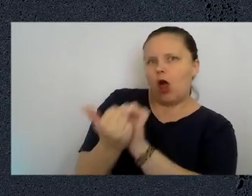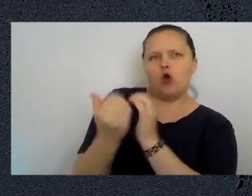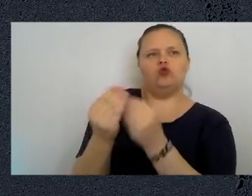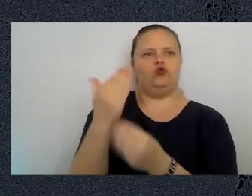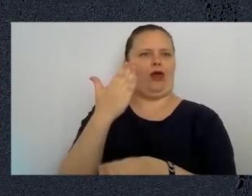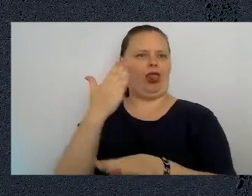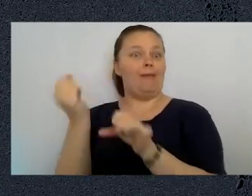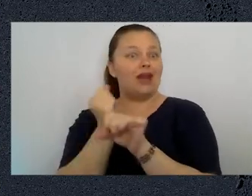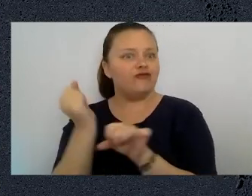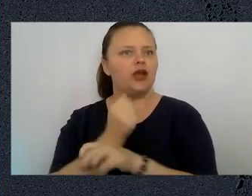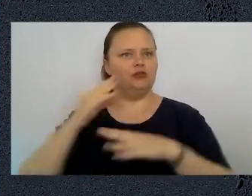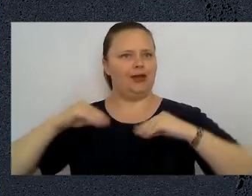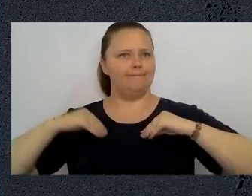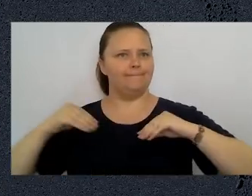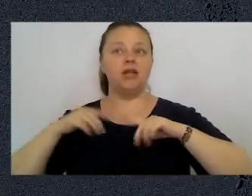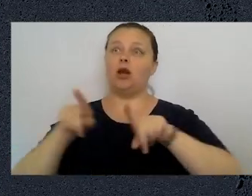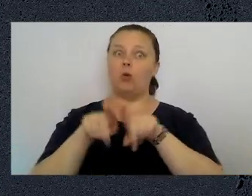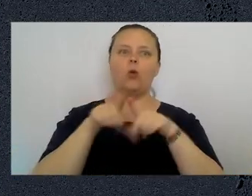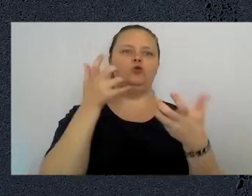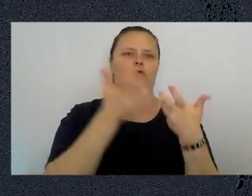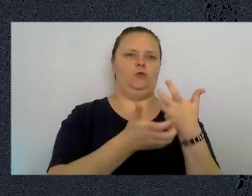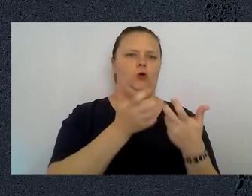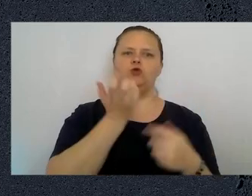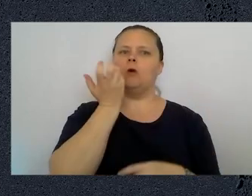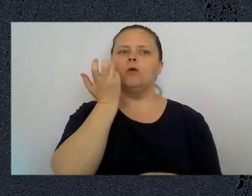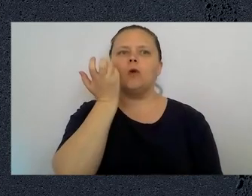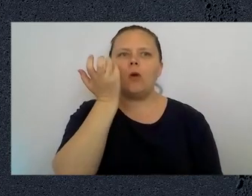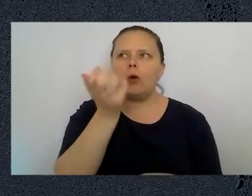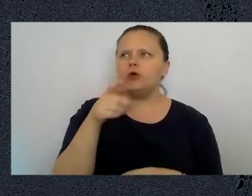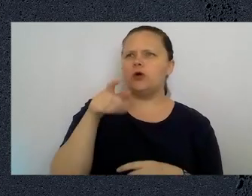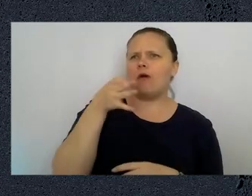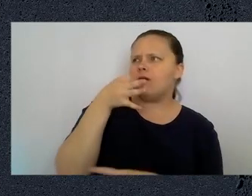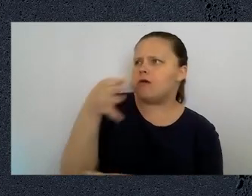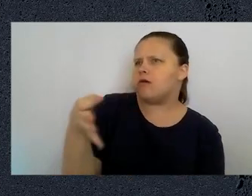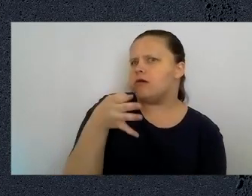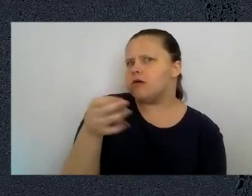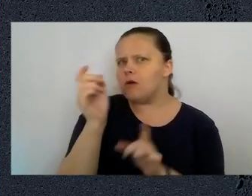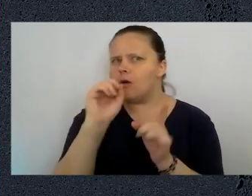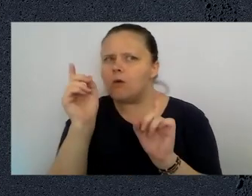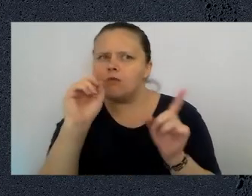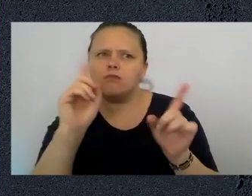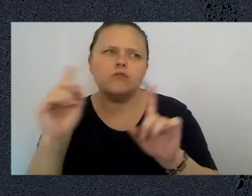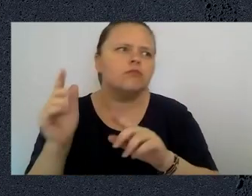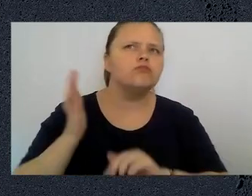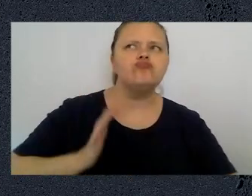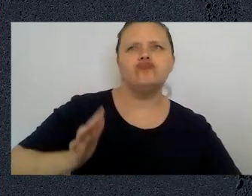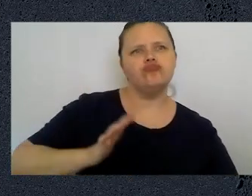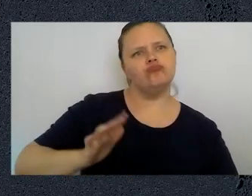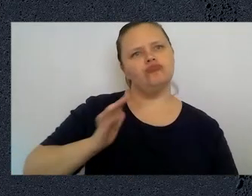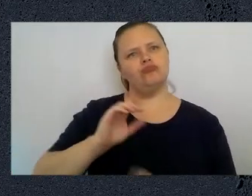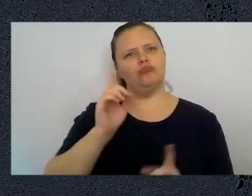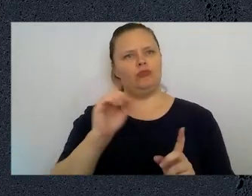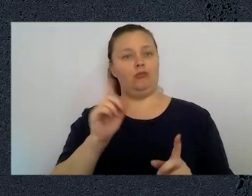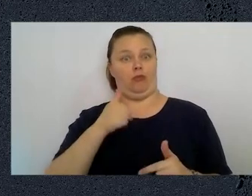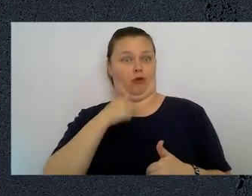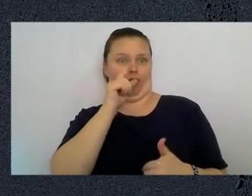and the university. So you're constantly probing what the needs are out there, what needs you can